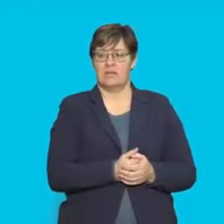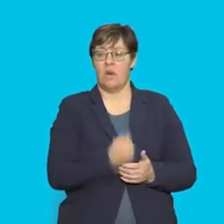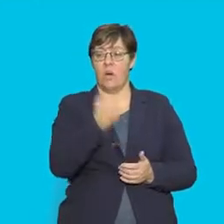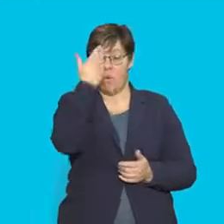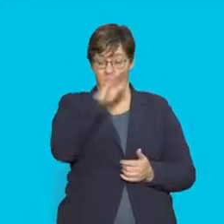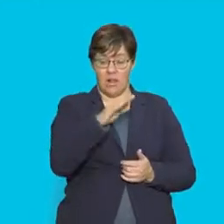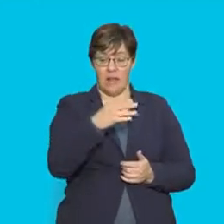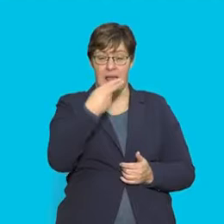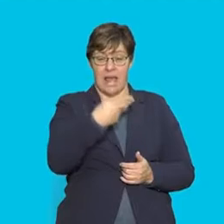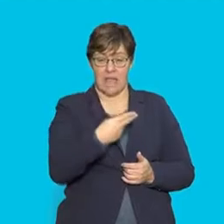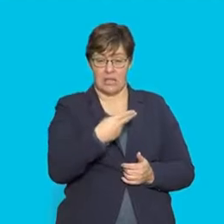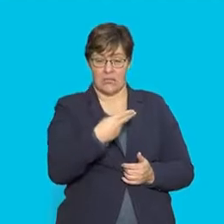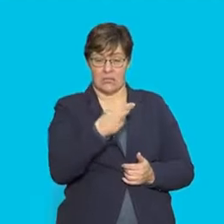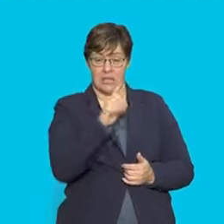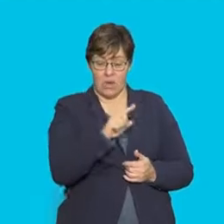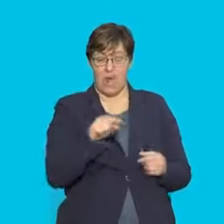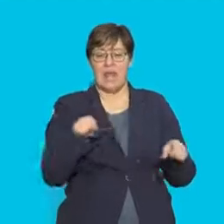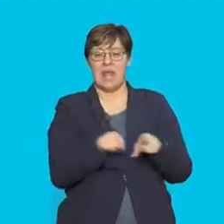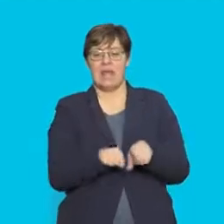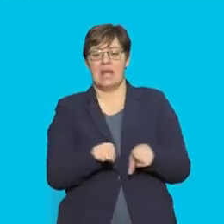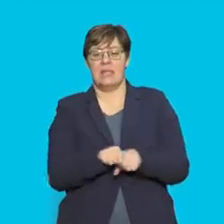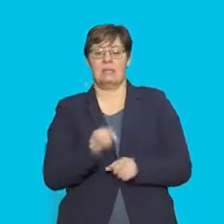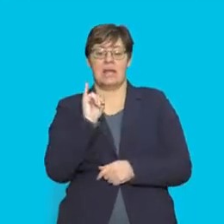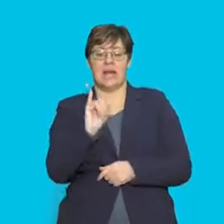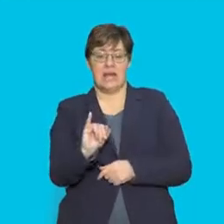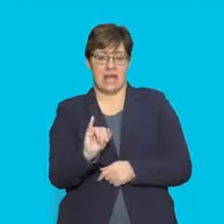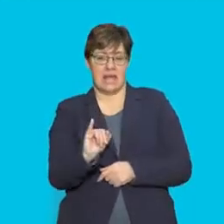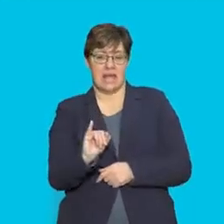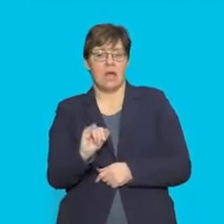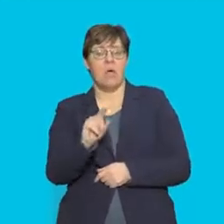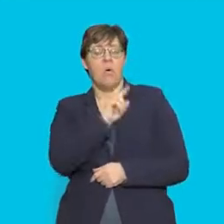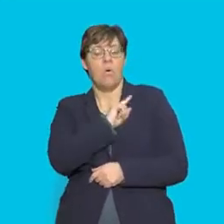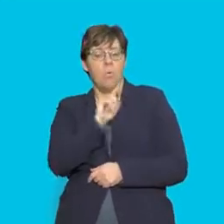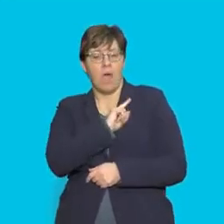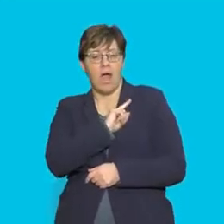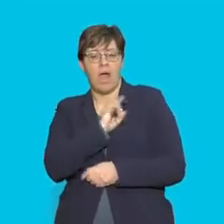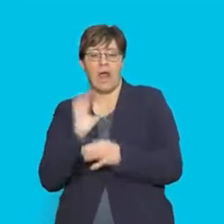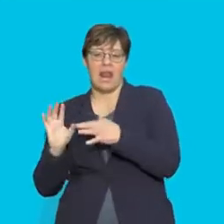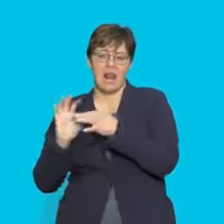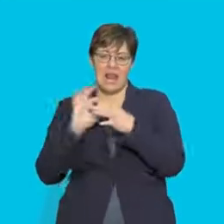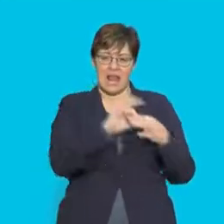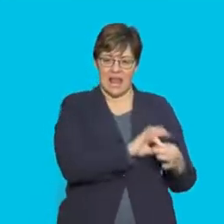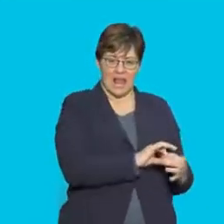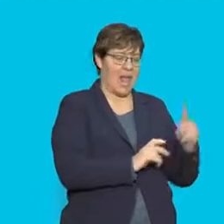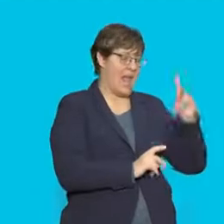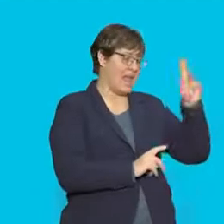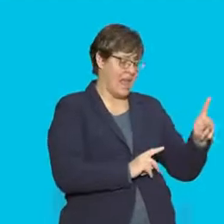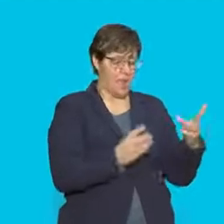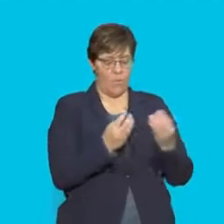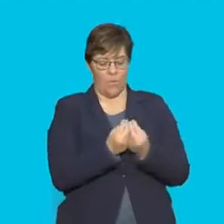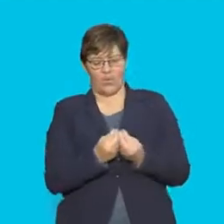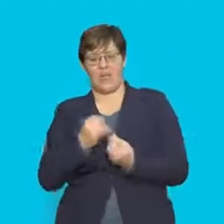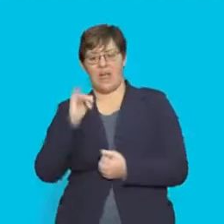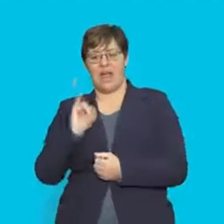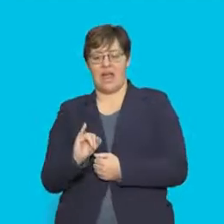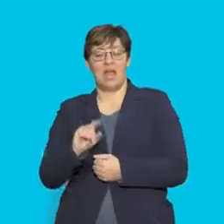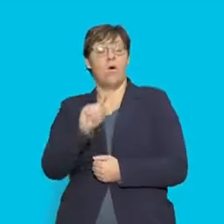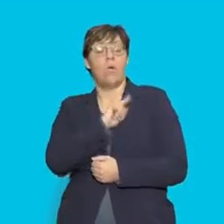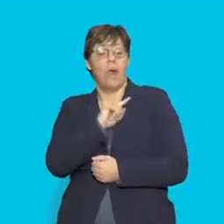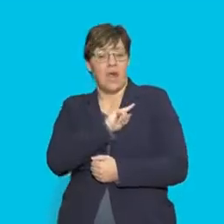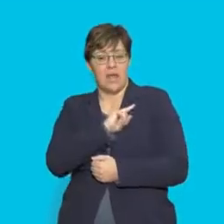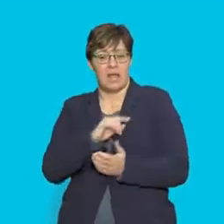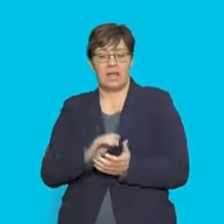that H1 is equals to I, because I'm trying to link the K with the I, and my